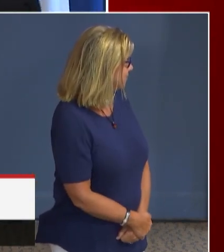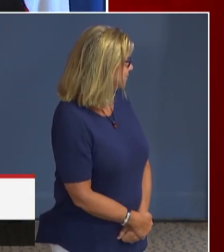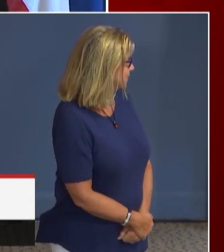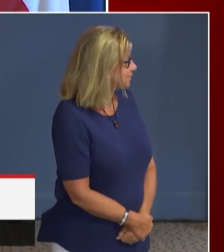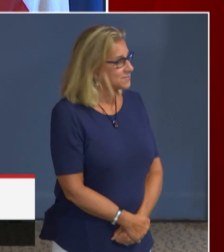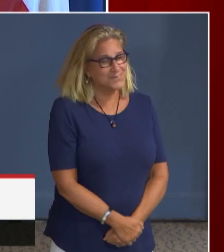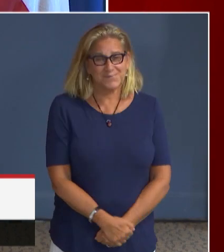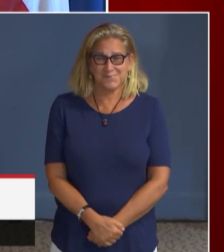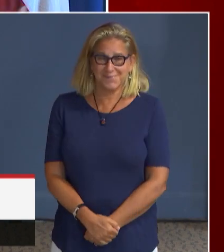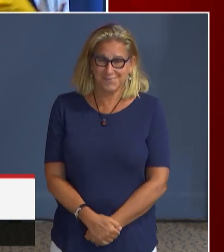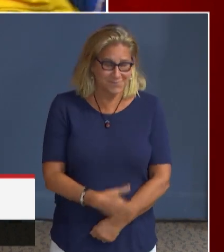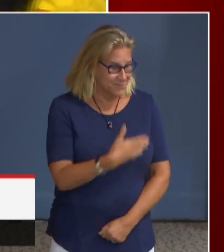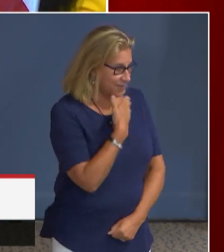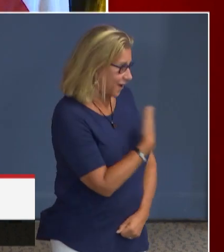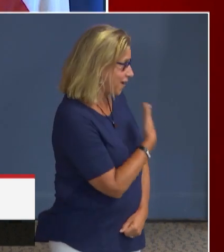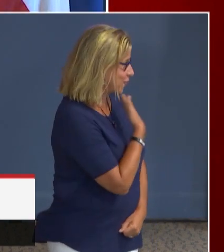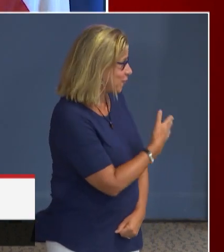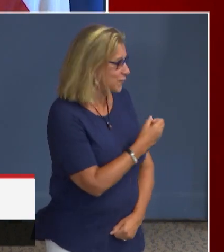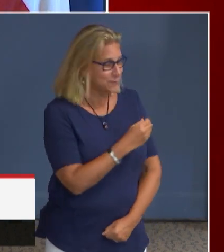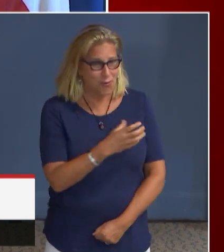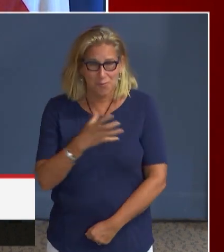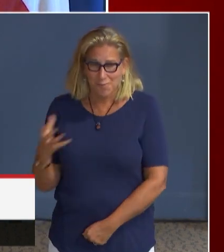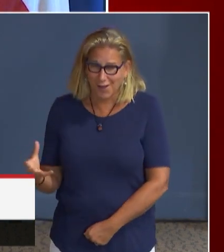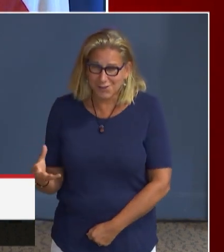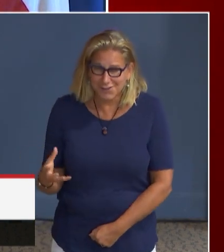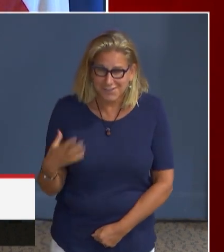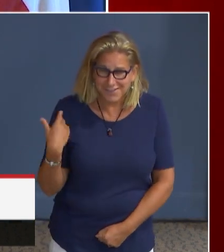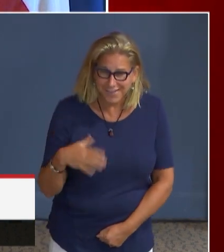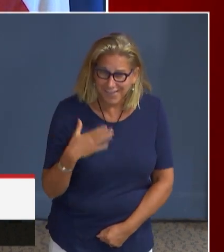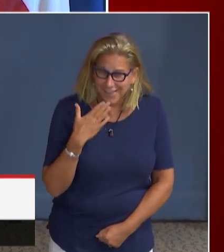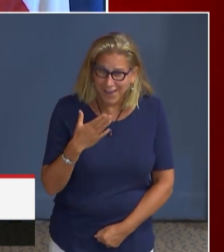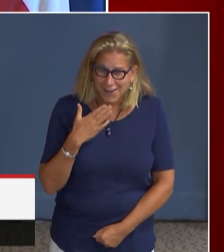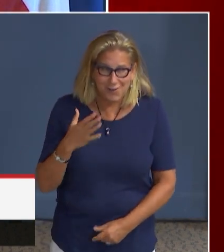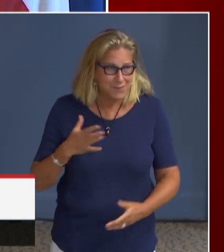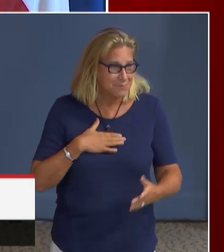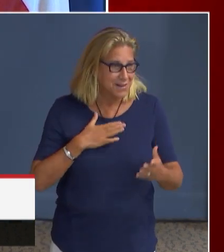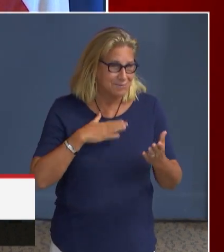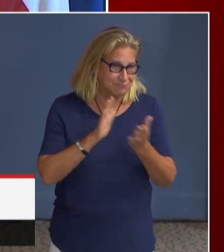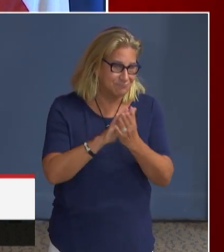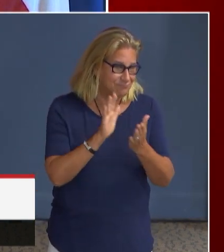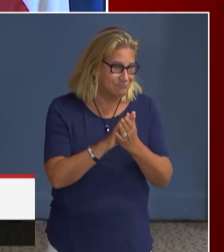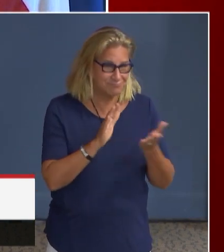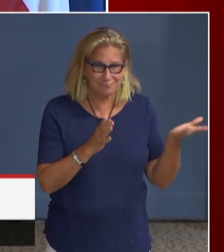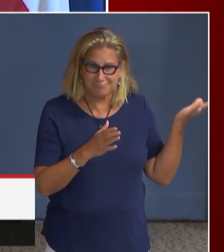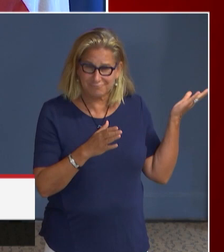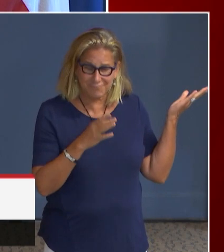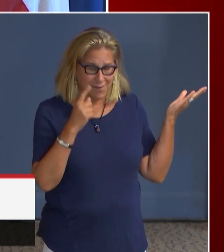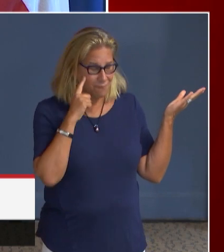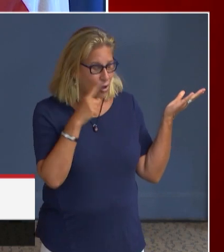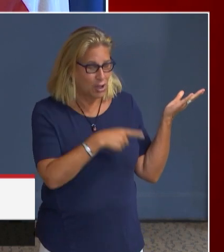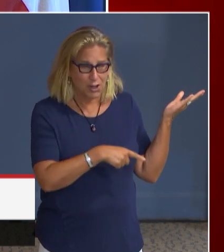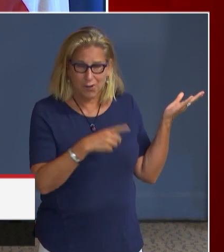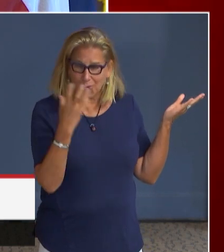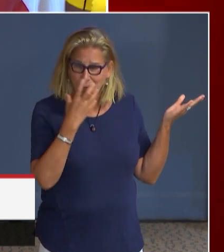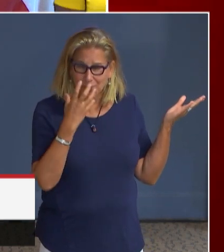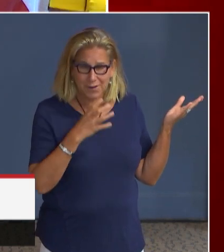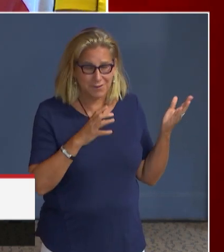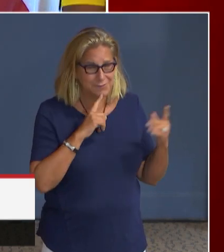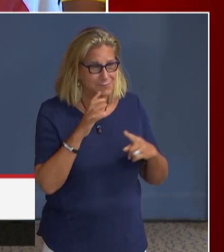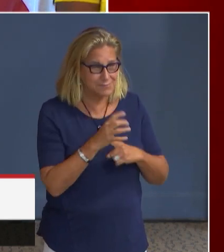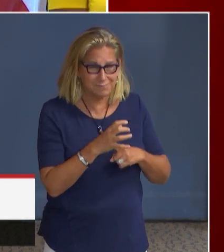Thank you so much. Let's give Kiana a big round of applause and a big welcome aboard to DC